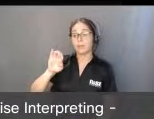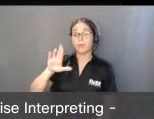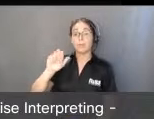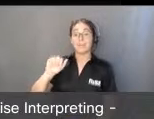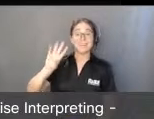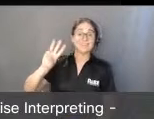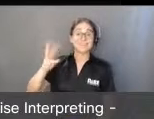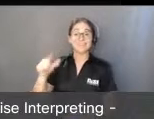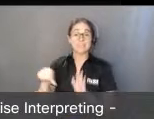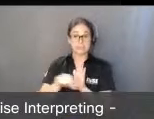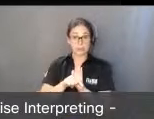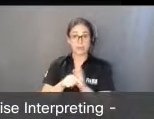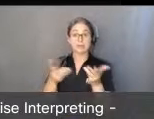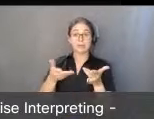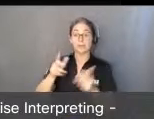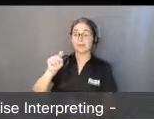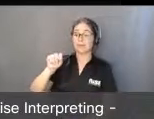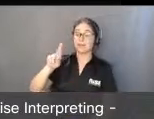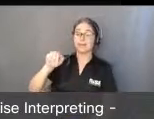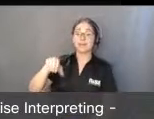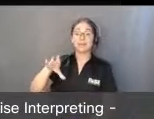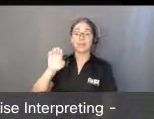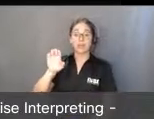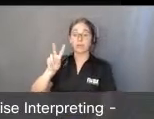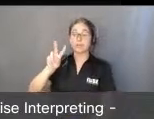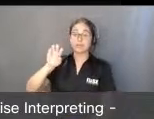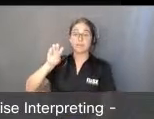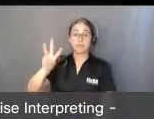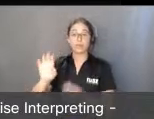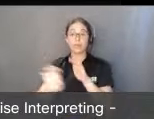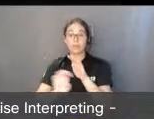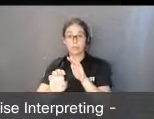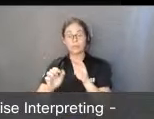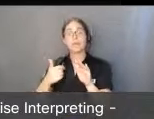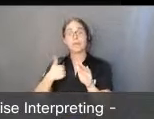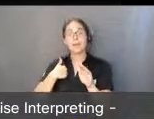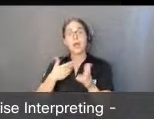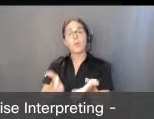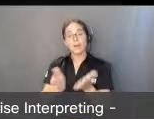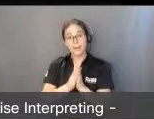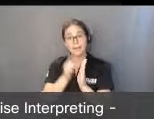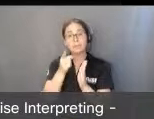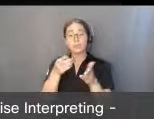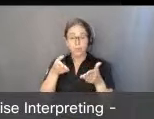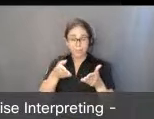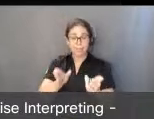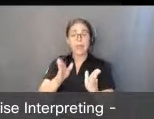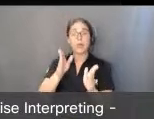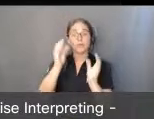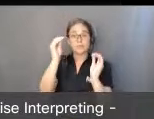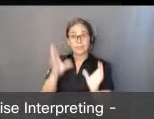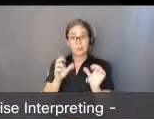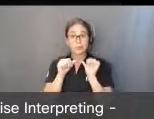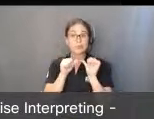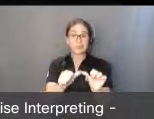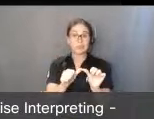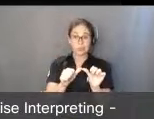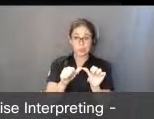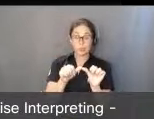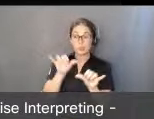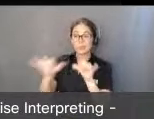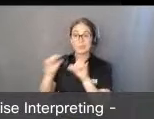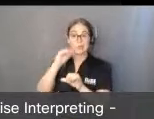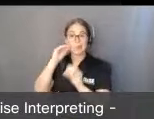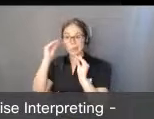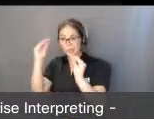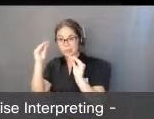grade teacher at Terrace View Elementary, and I'm writing to ask that you allow teachers to conduct distance learning from their classrooms. I live in a modest house